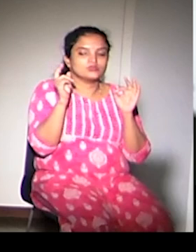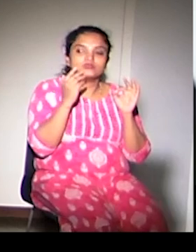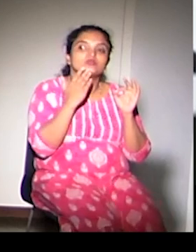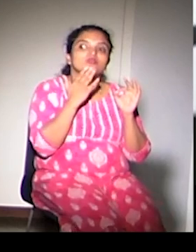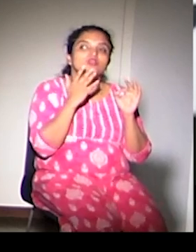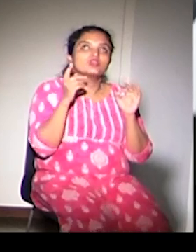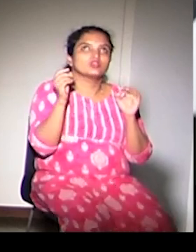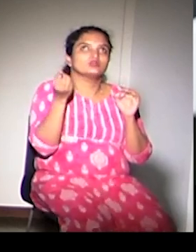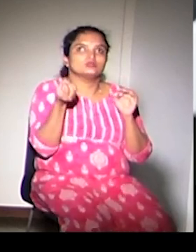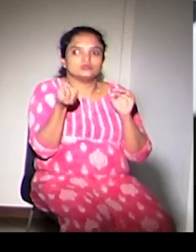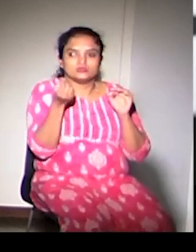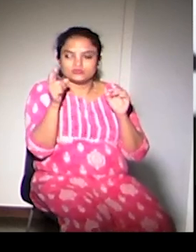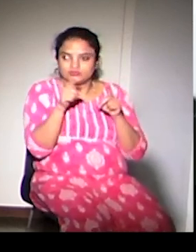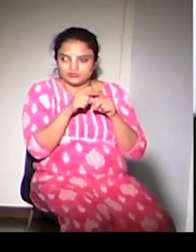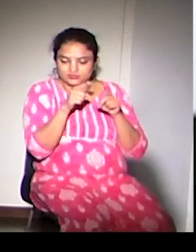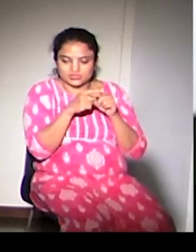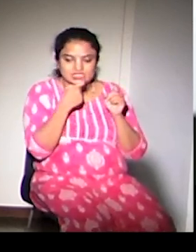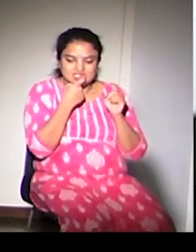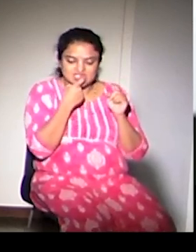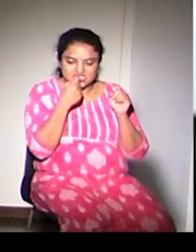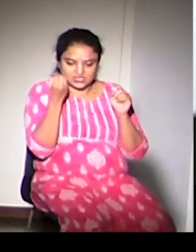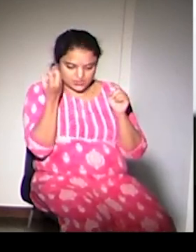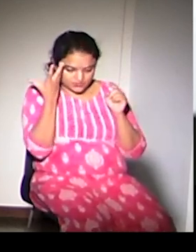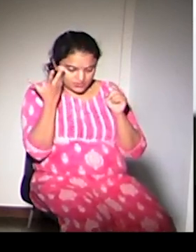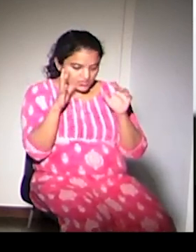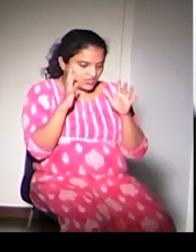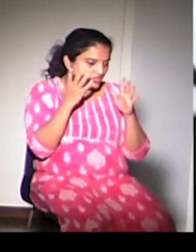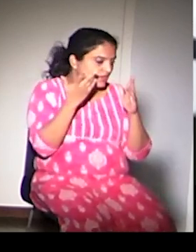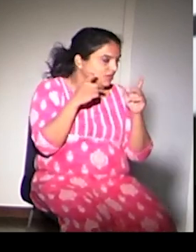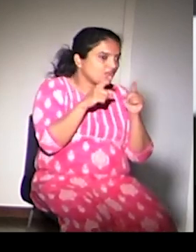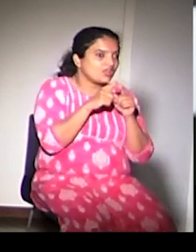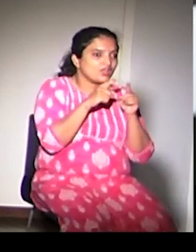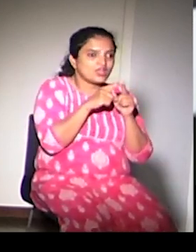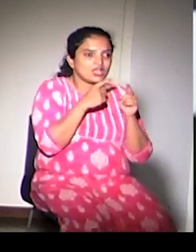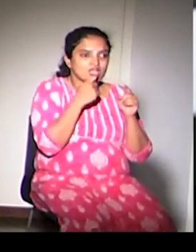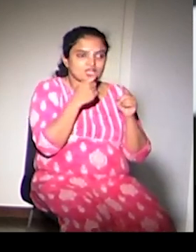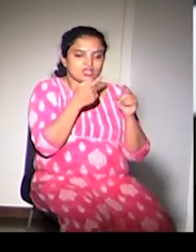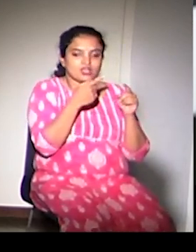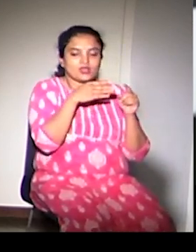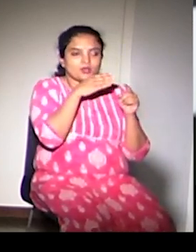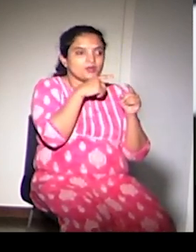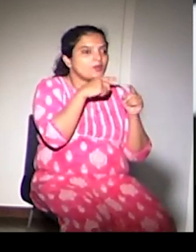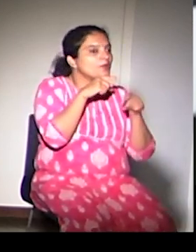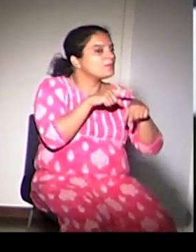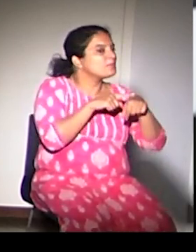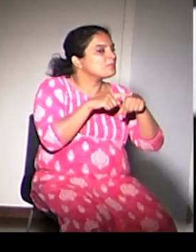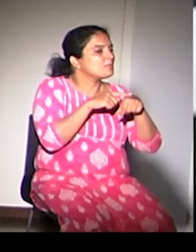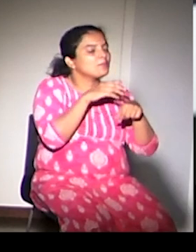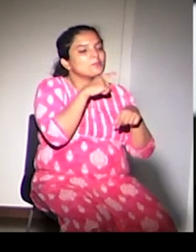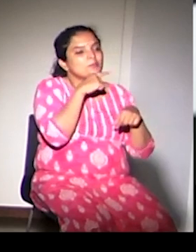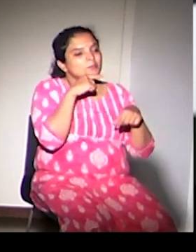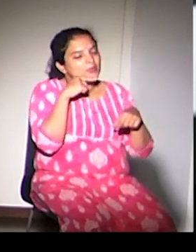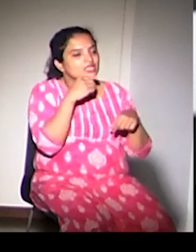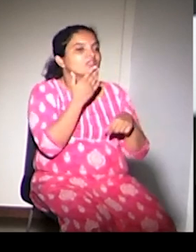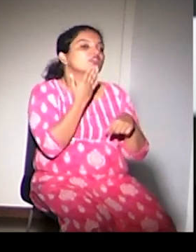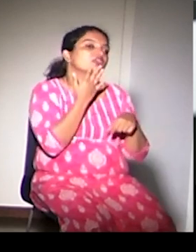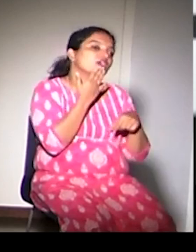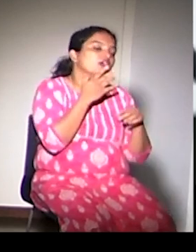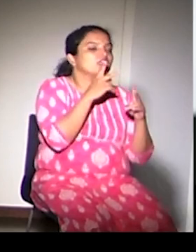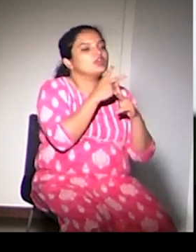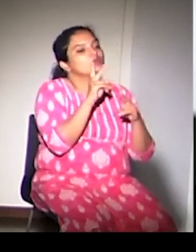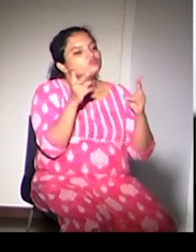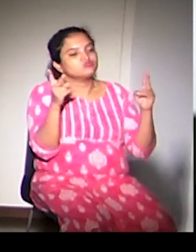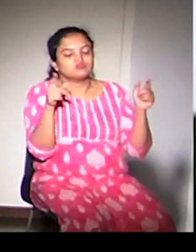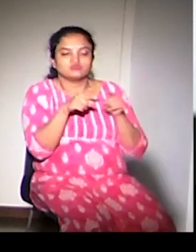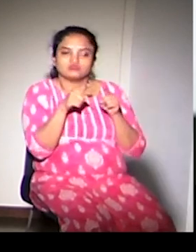flower, details are actually painted on a single colour, and you can see this sort of shading effect on the petals of the